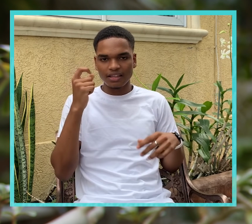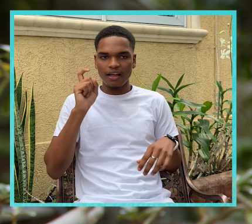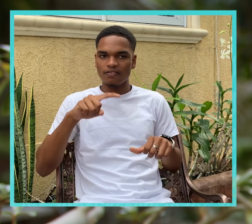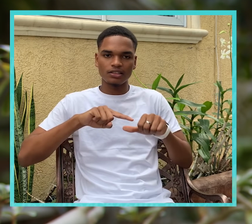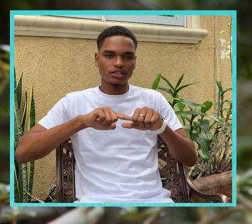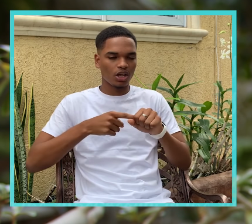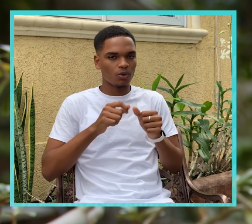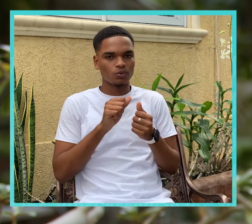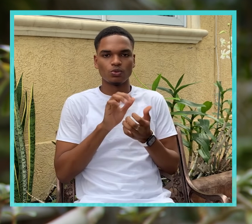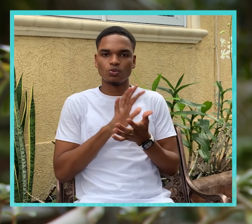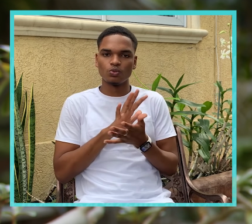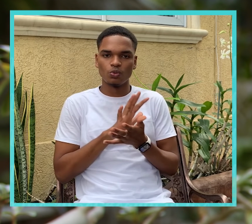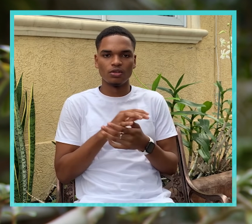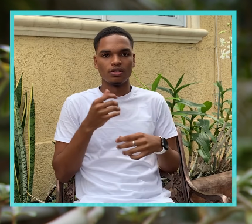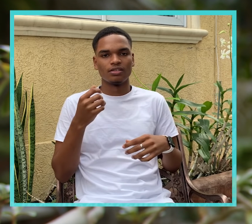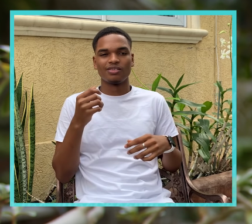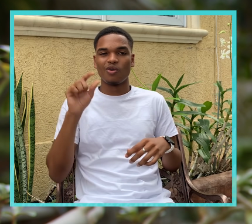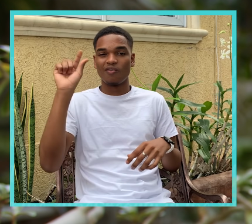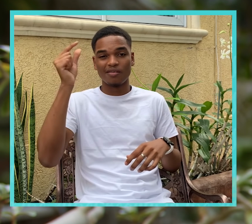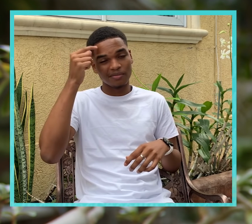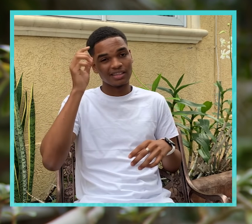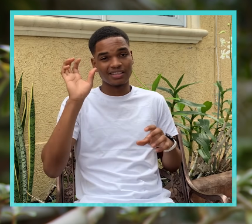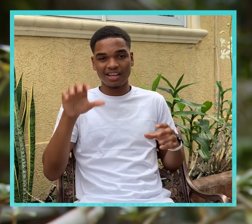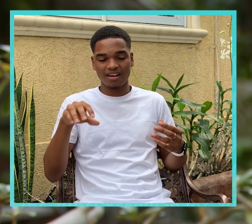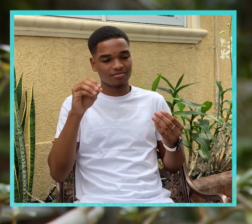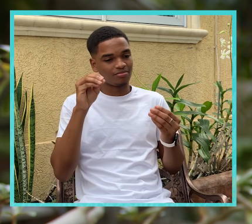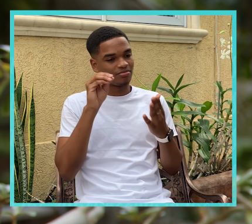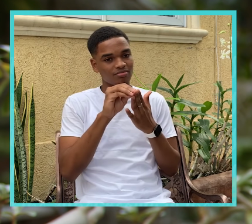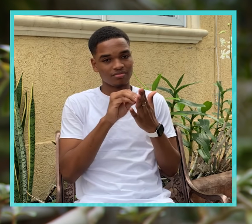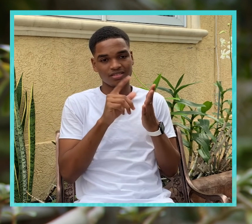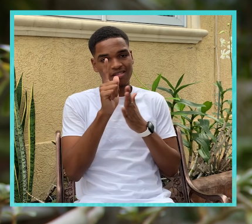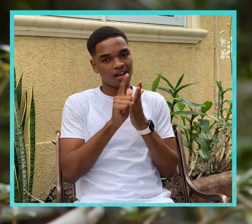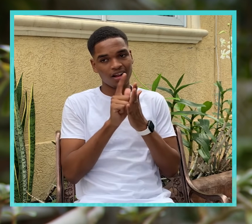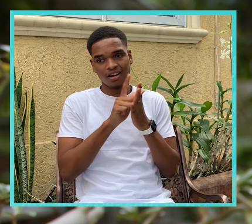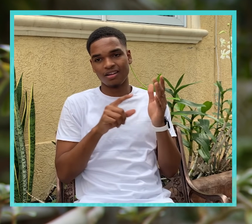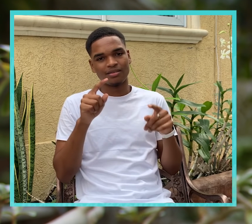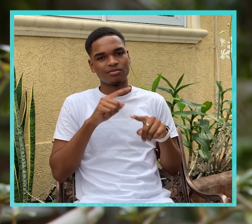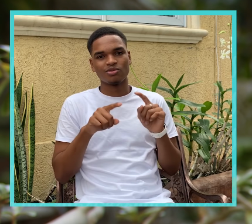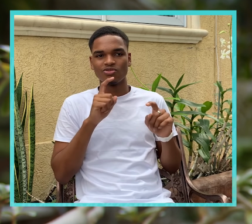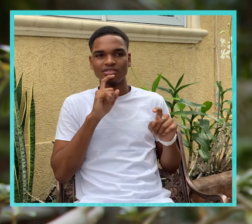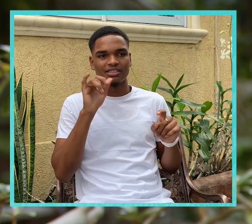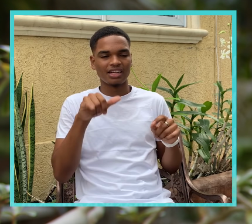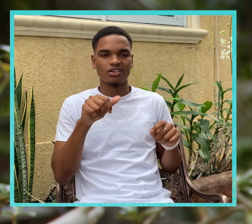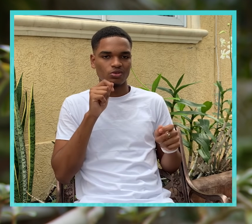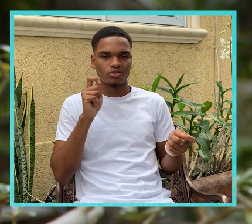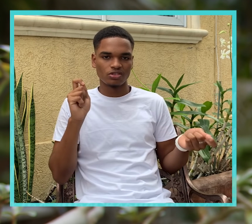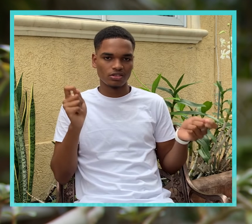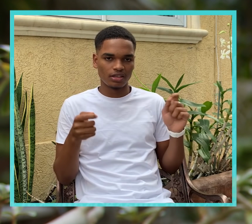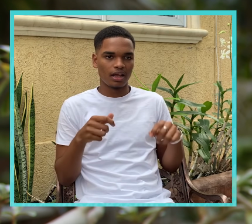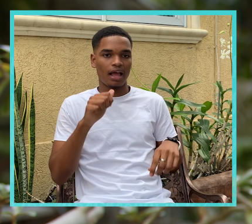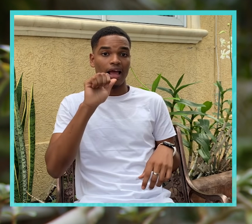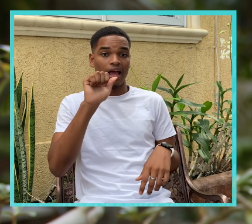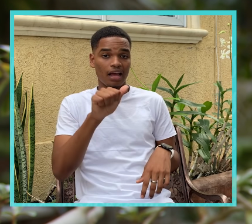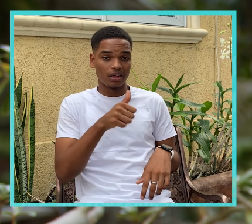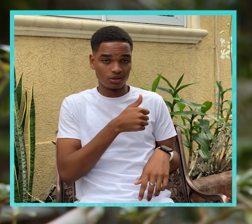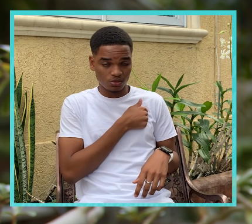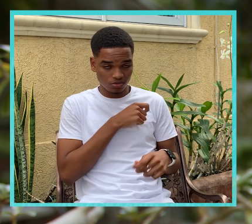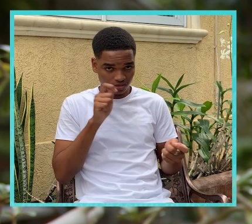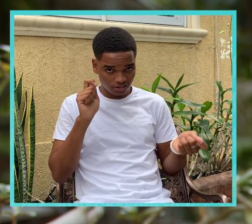in the school. The government can legislate all they want, but legislation doesn't change attitude. That's right. Attitude change